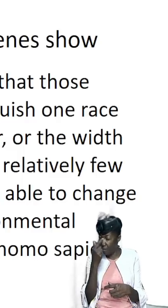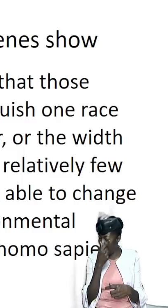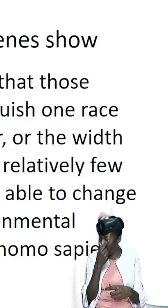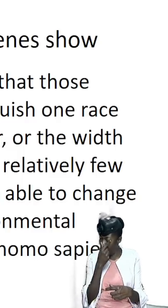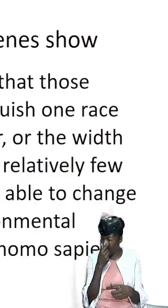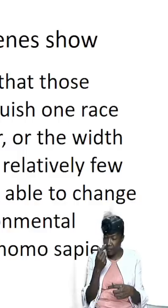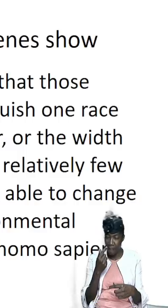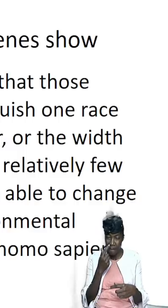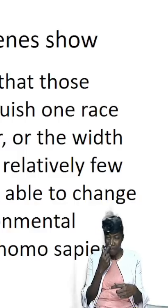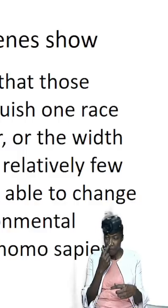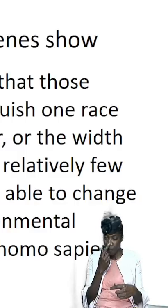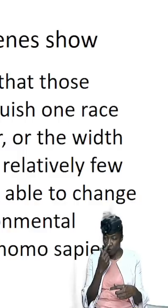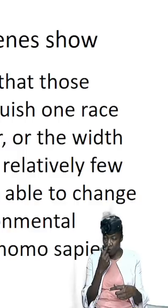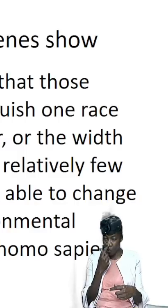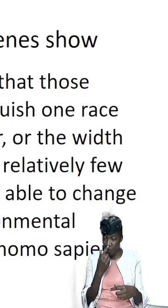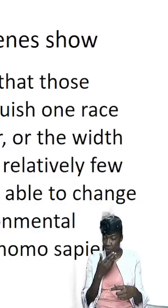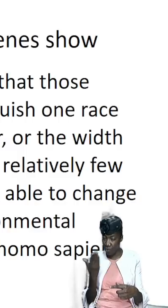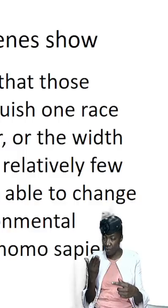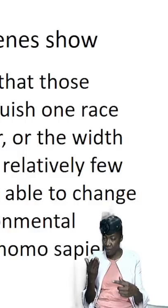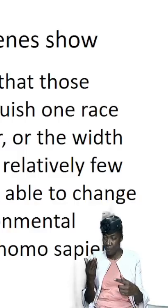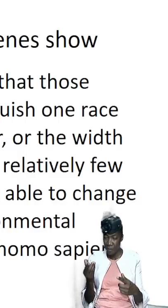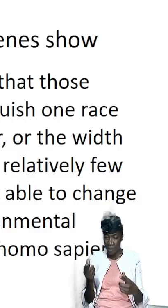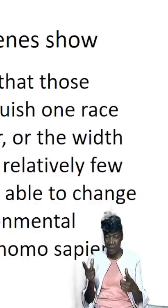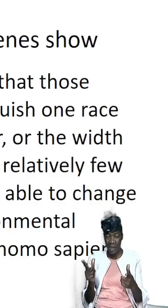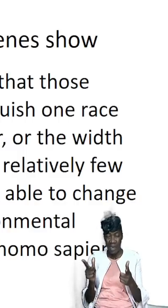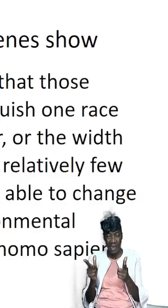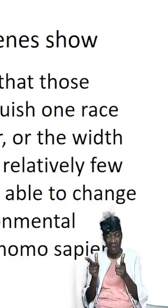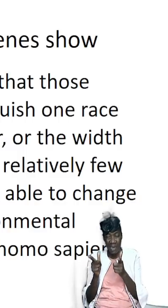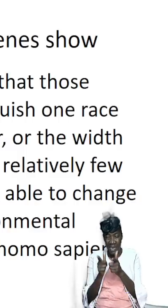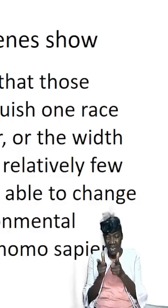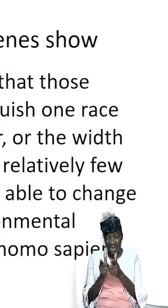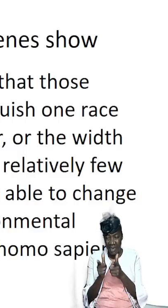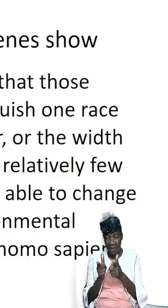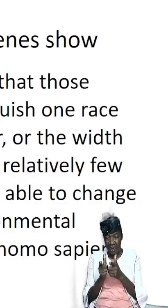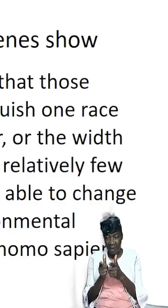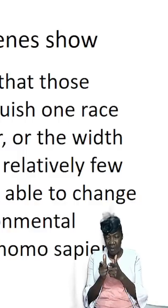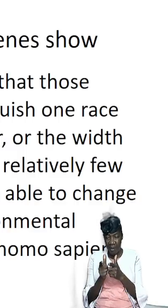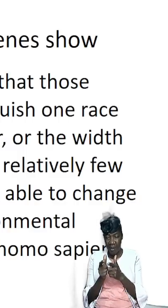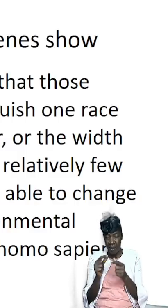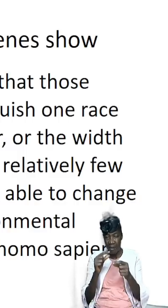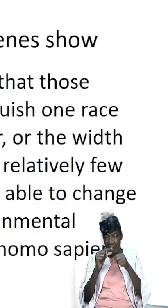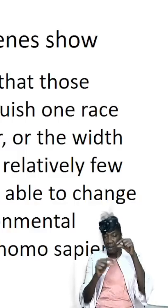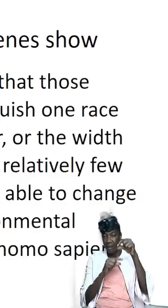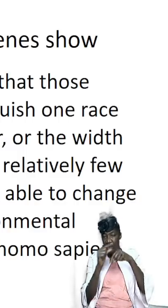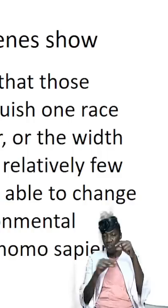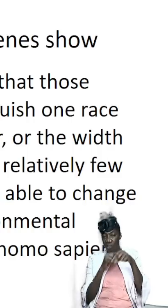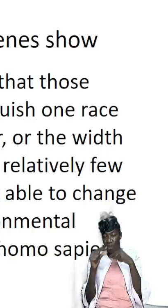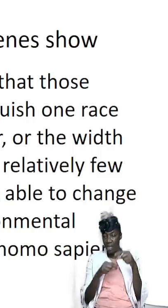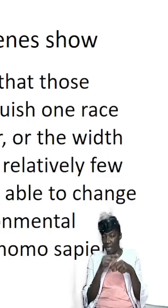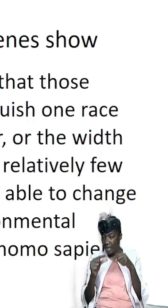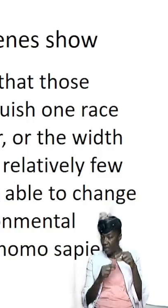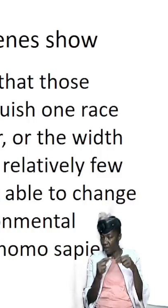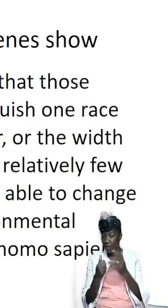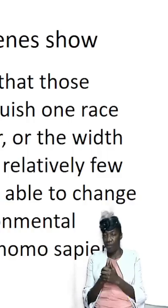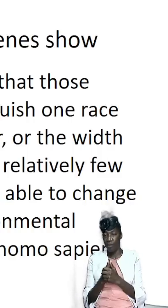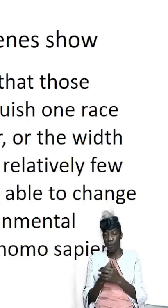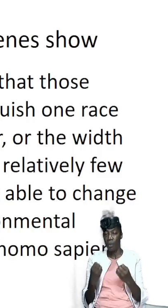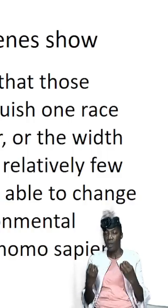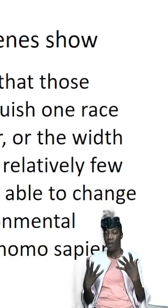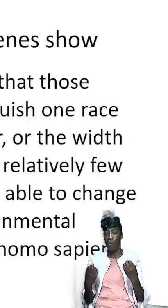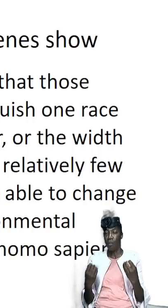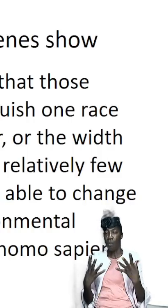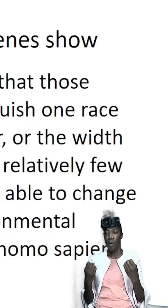traits controlled by a relatively few number of genes. Small. And we have so much in terms of